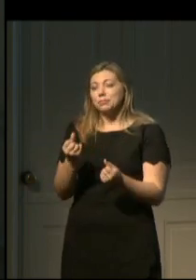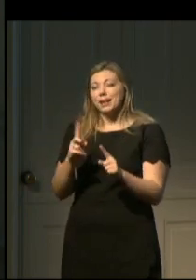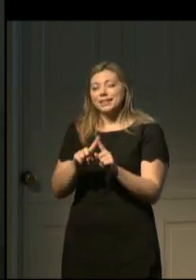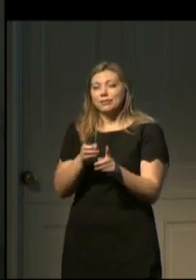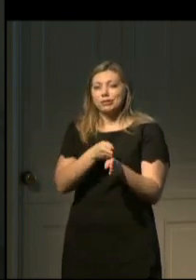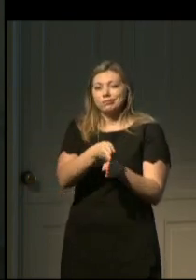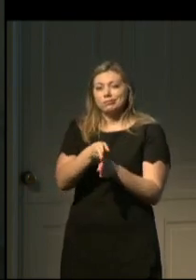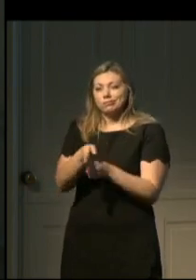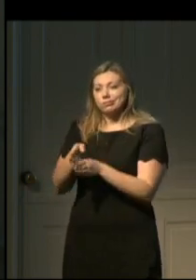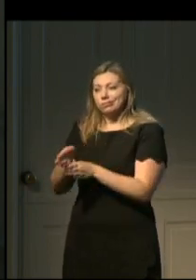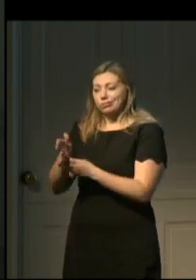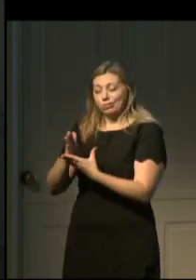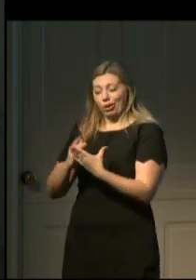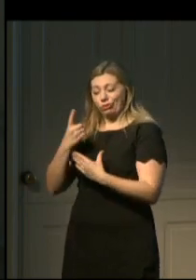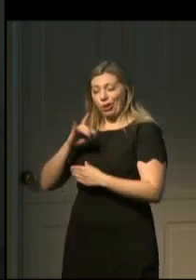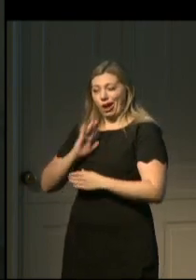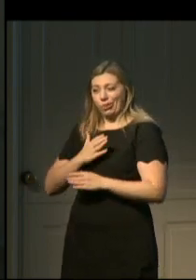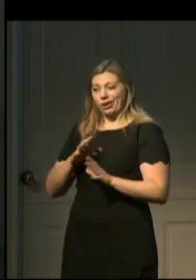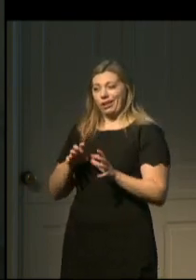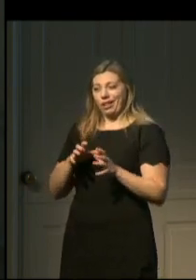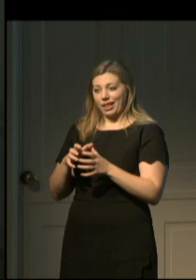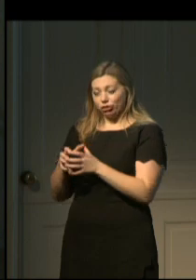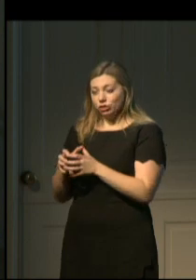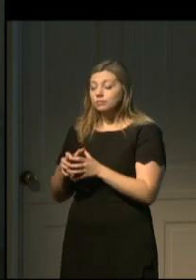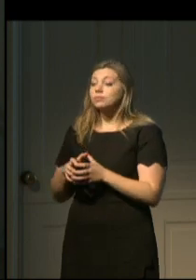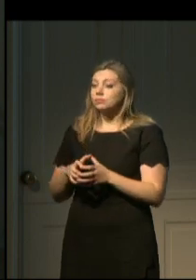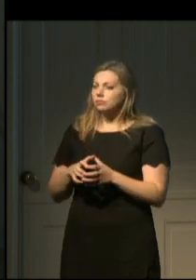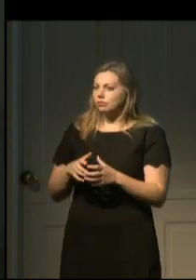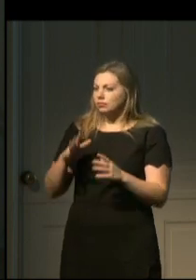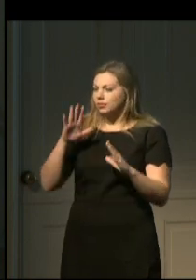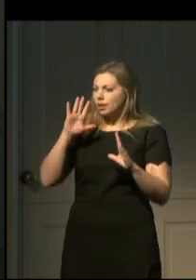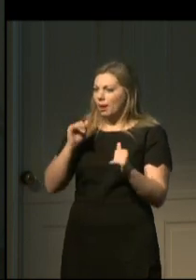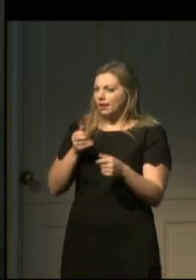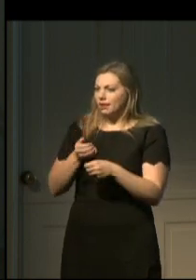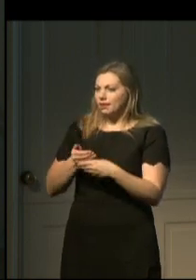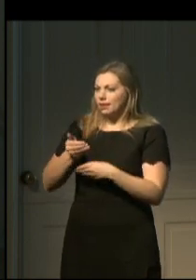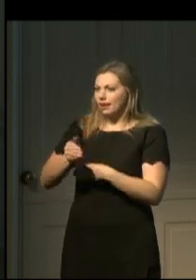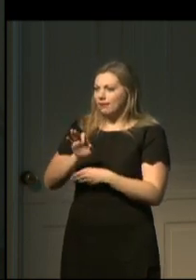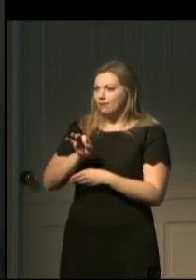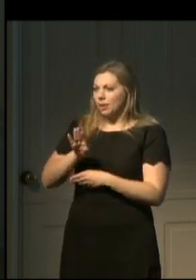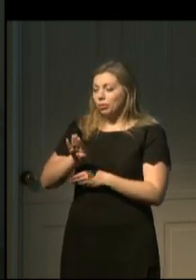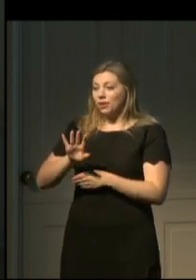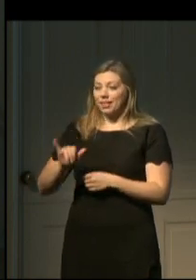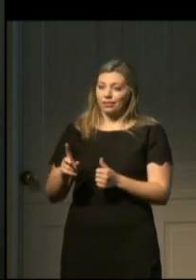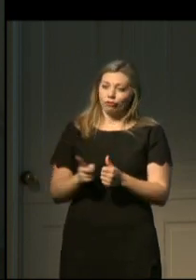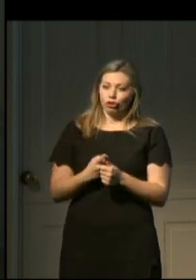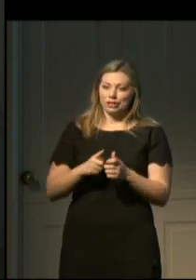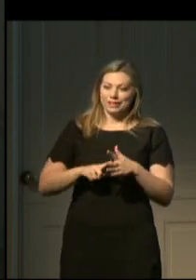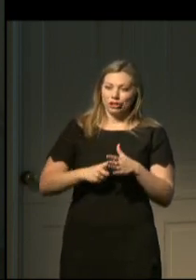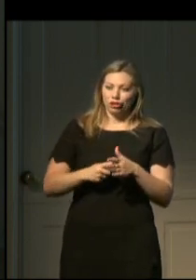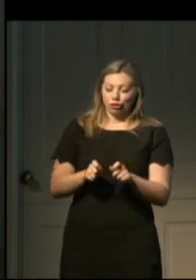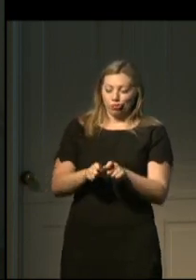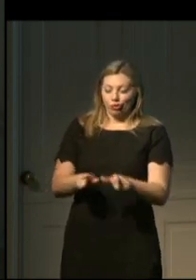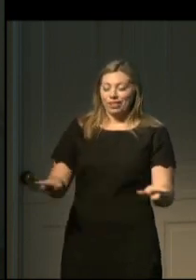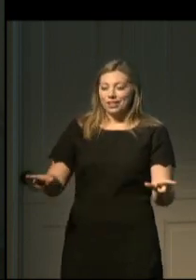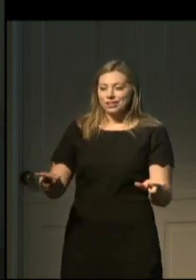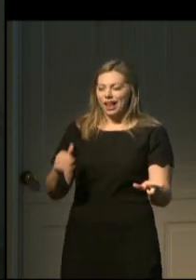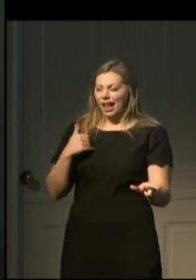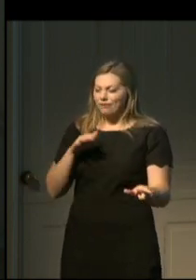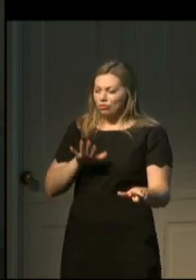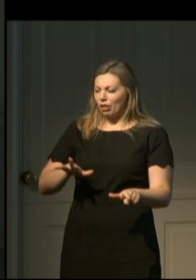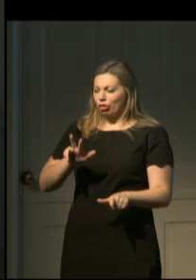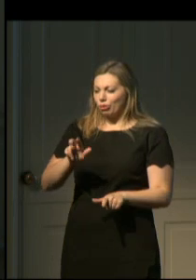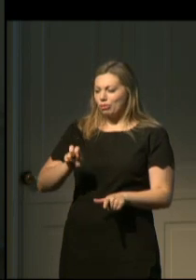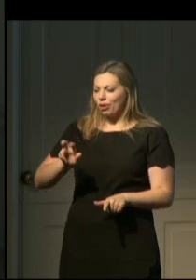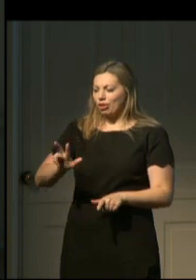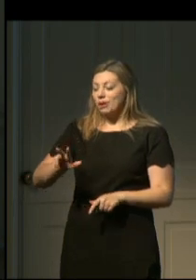our collections. We anticipate next February, in the first initial release, of having